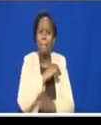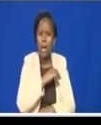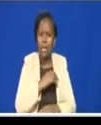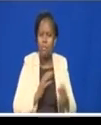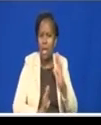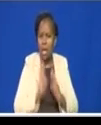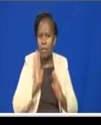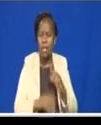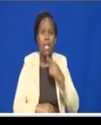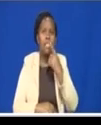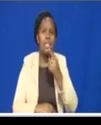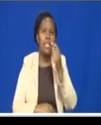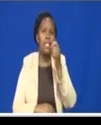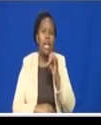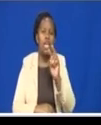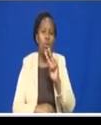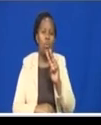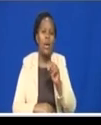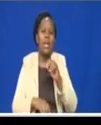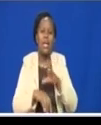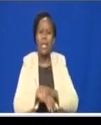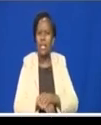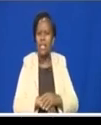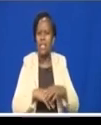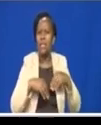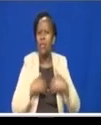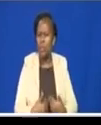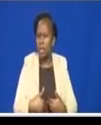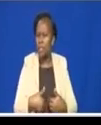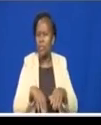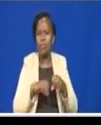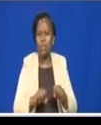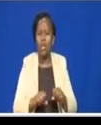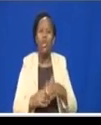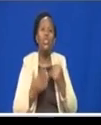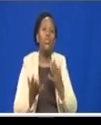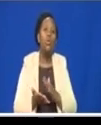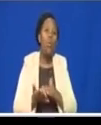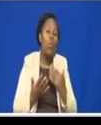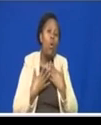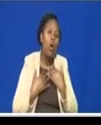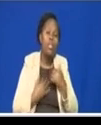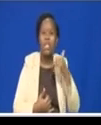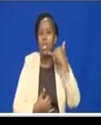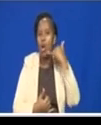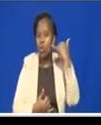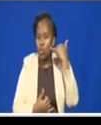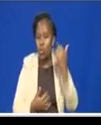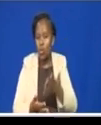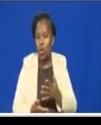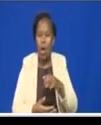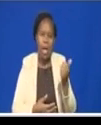reasoning, said Tayo, getting impatient. Do you prefer the Nakuru bus stage to this serene